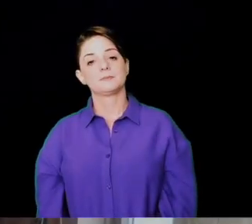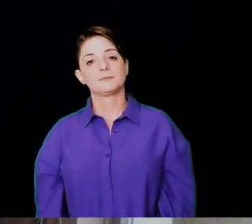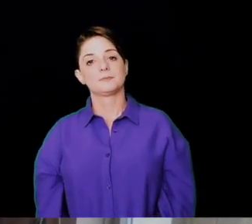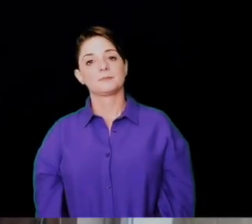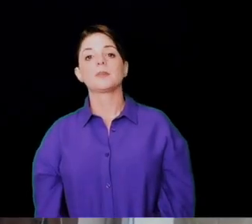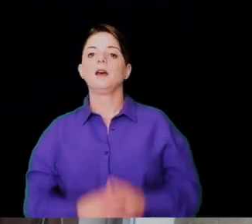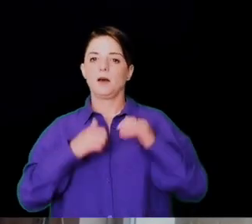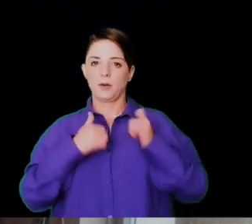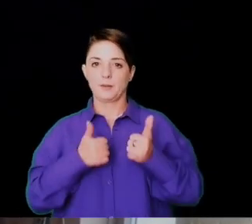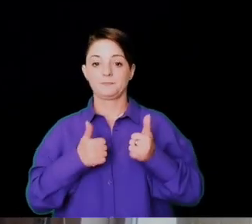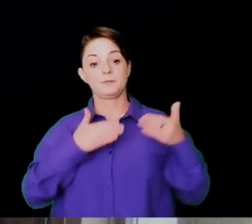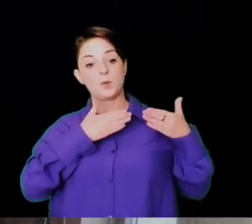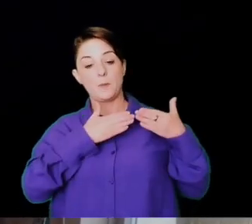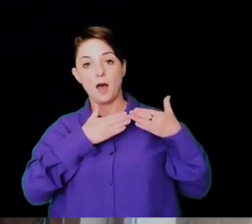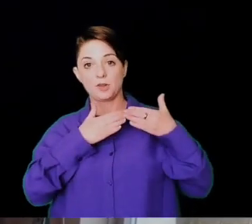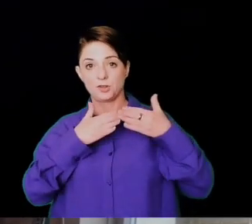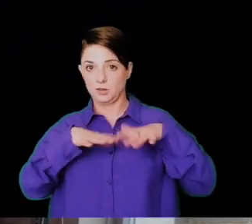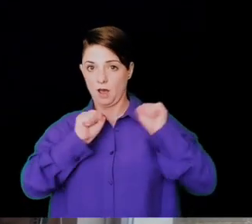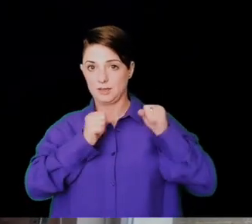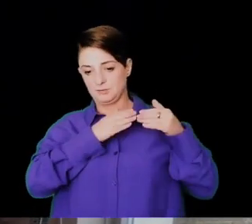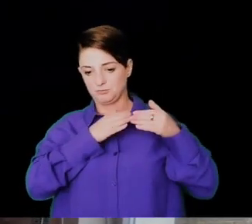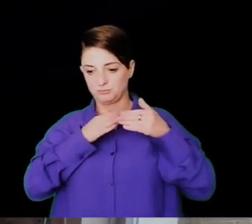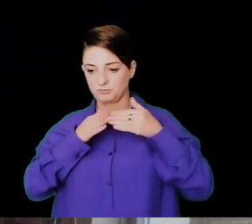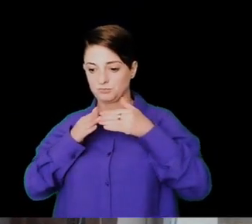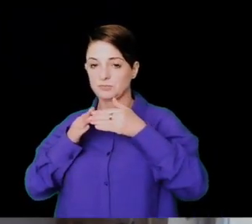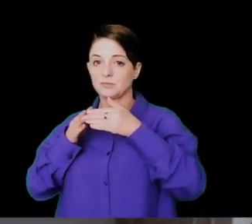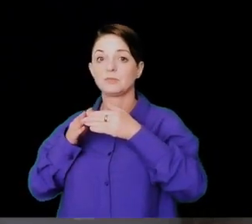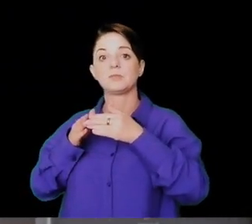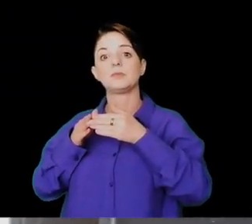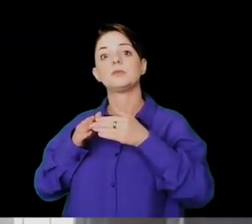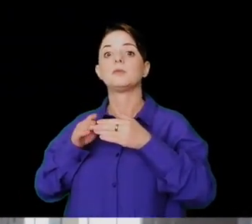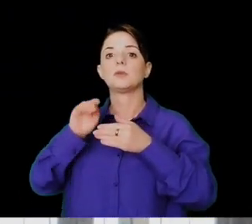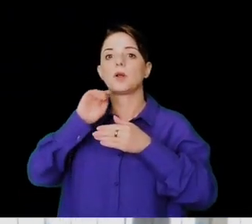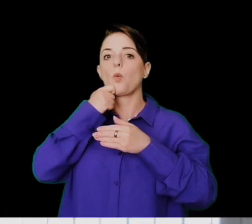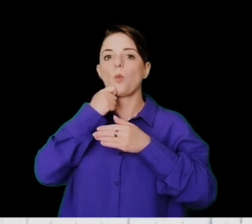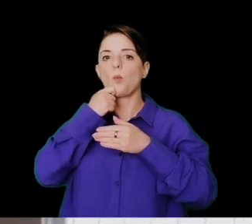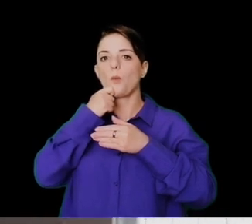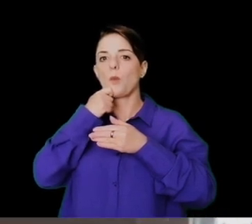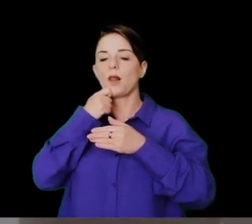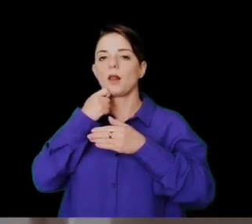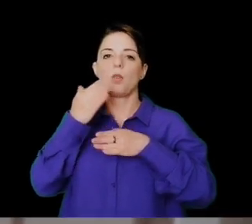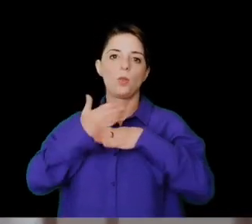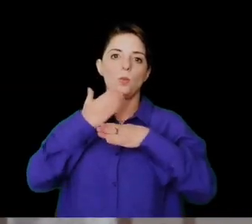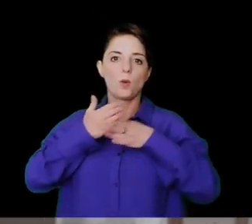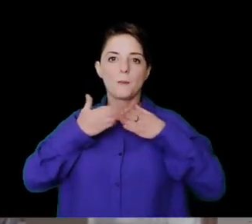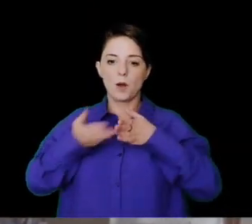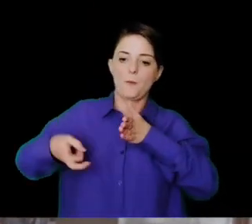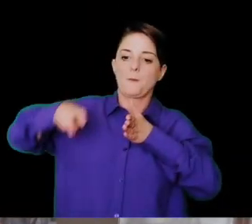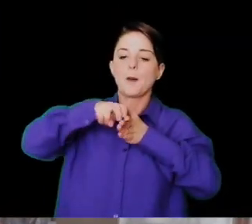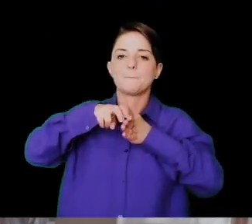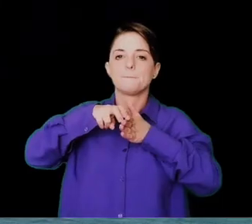We'll see you shortly then. Okay, so the barge is on its way round. We're just going to go and jump on the workboat and head to the drop site.